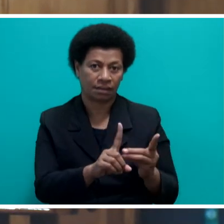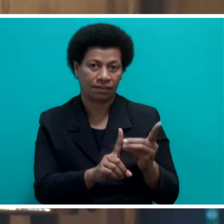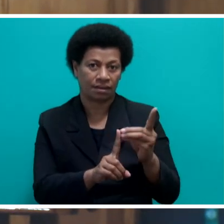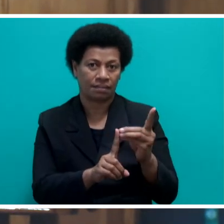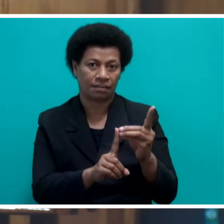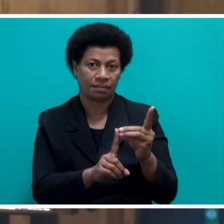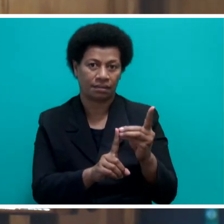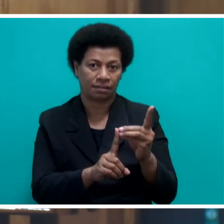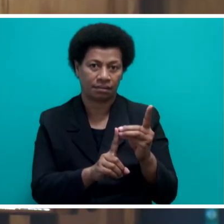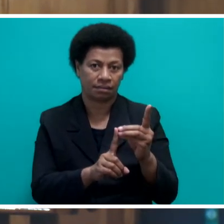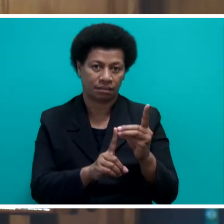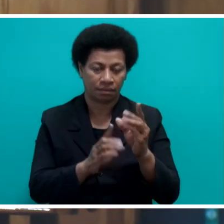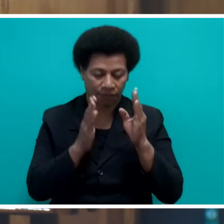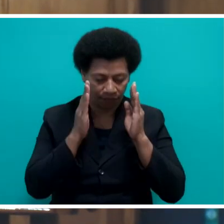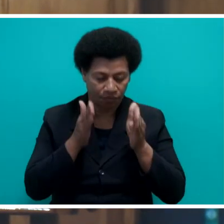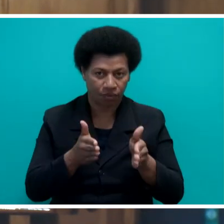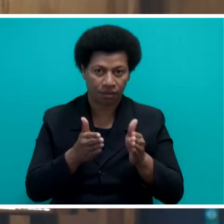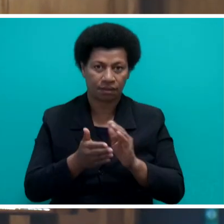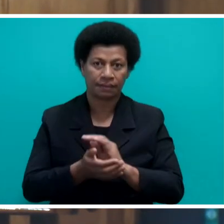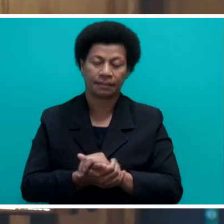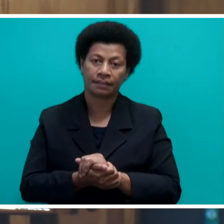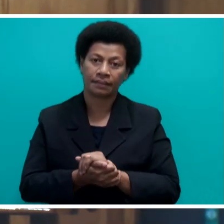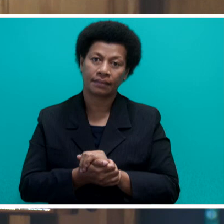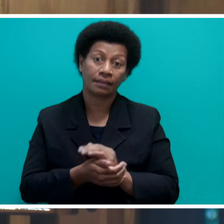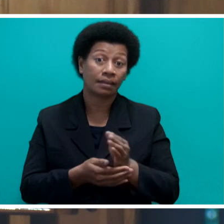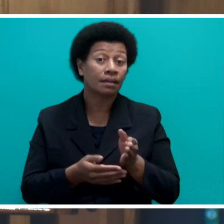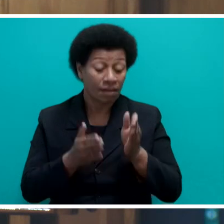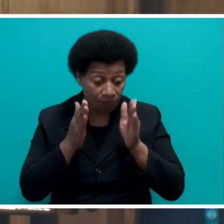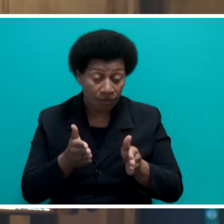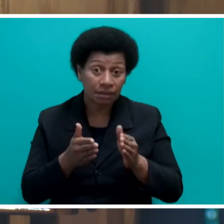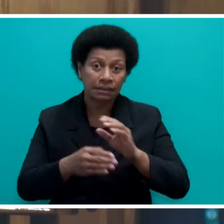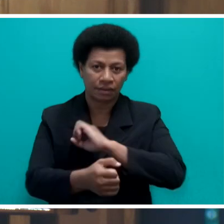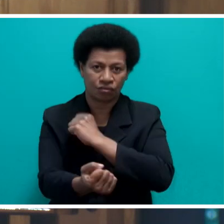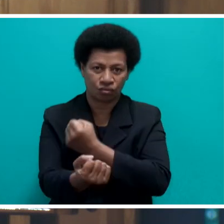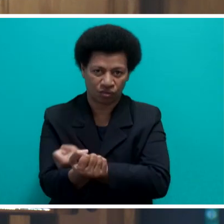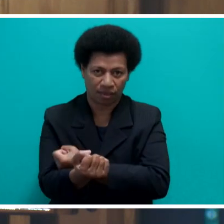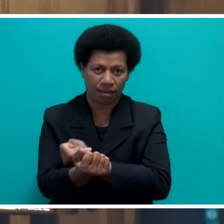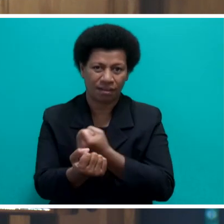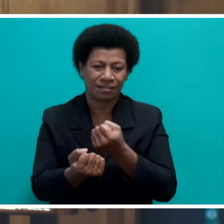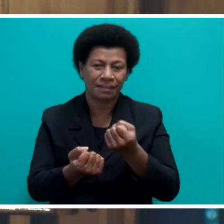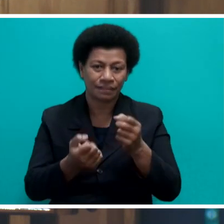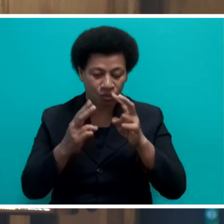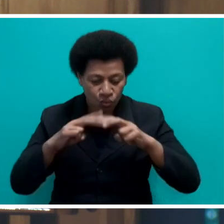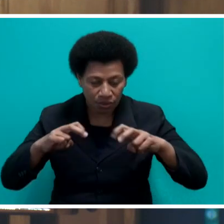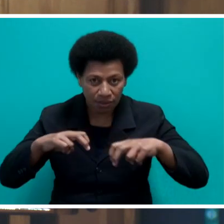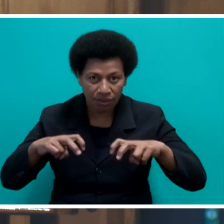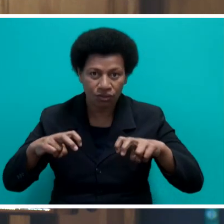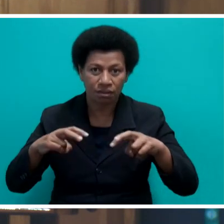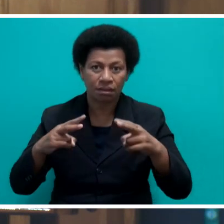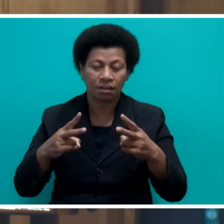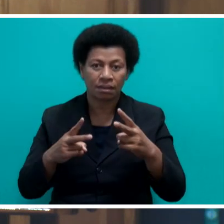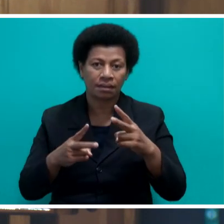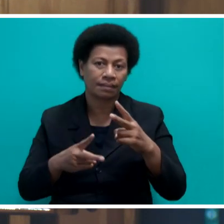choices. GDN also focuses on strengthening research capacity across countries